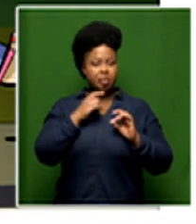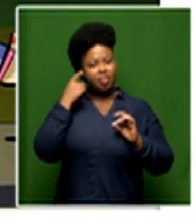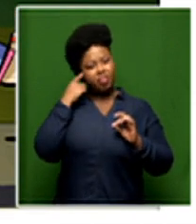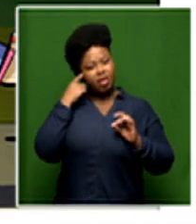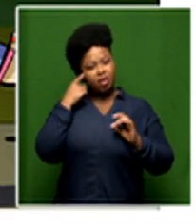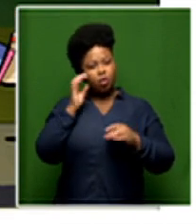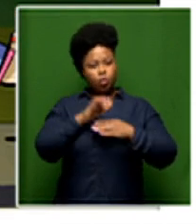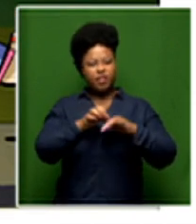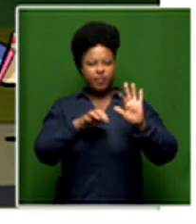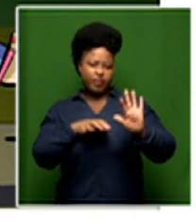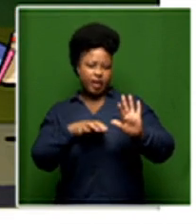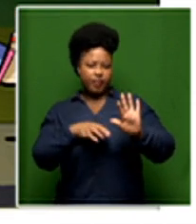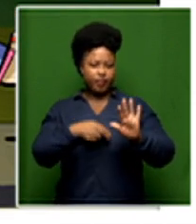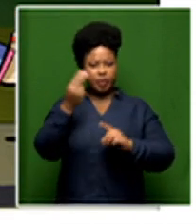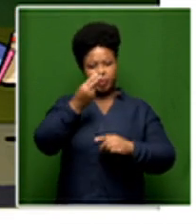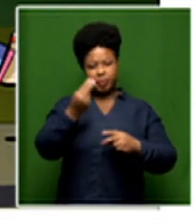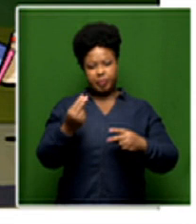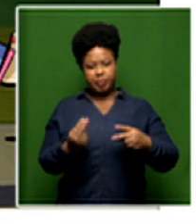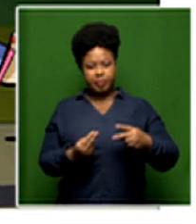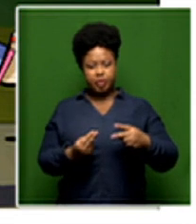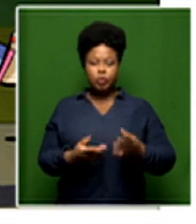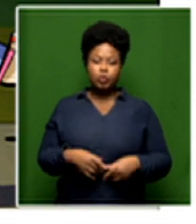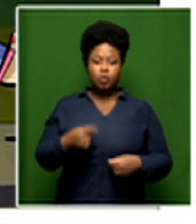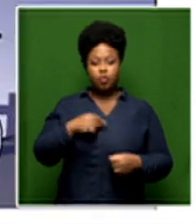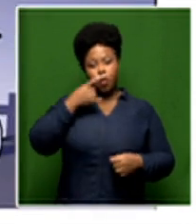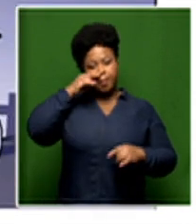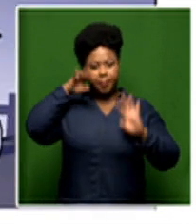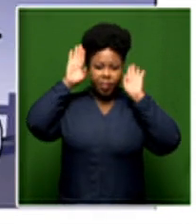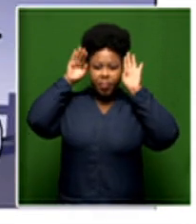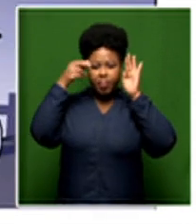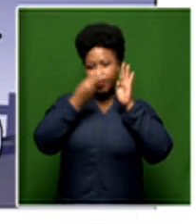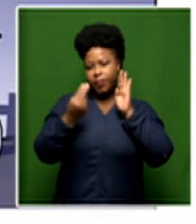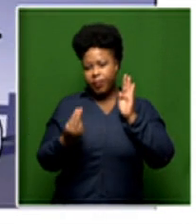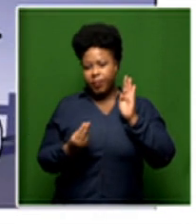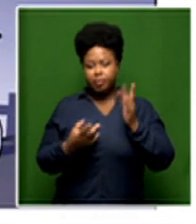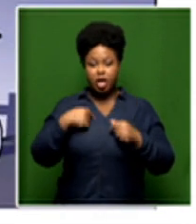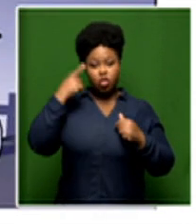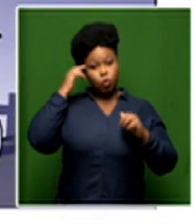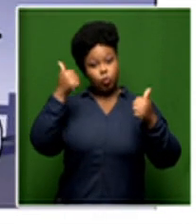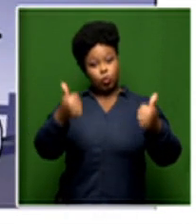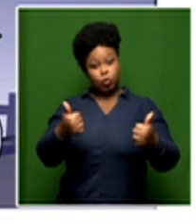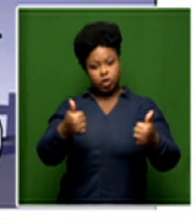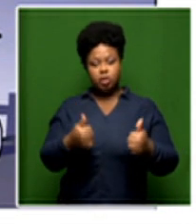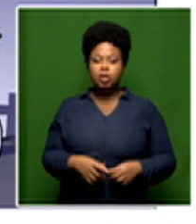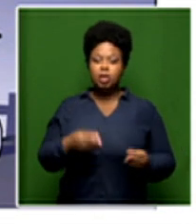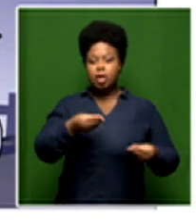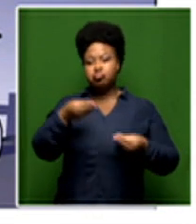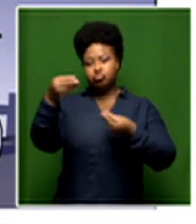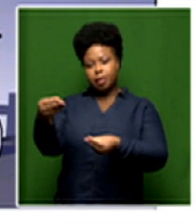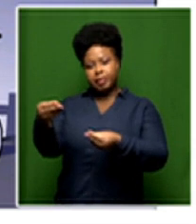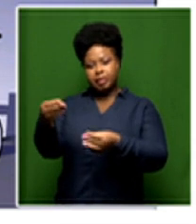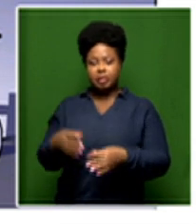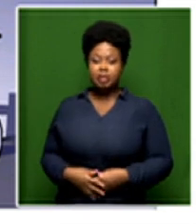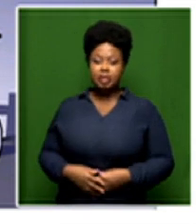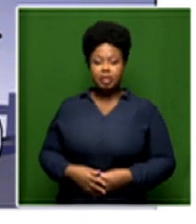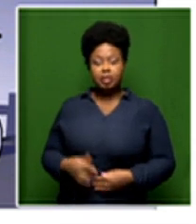think, more than 5 drawings from the cartoons that I've done that I thought were good. And I